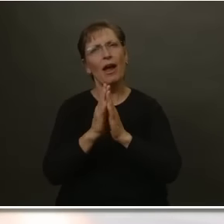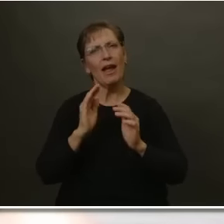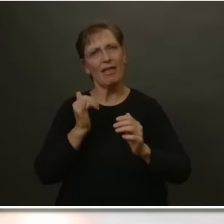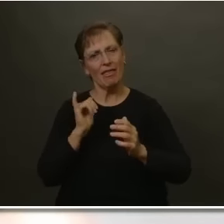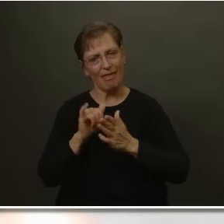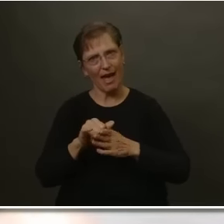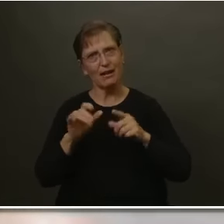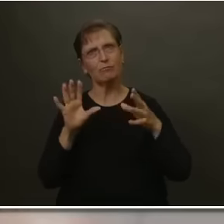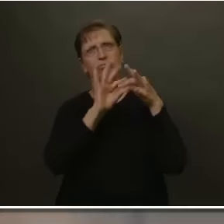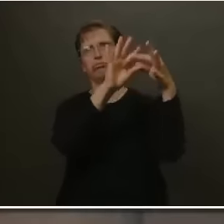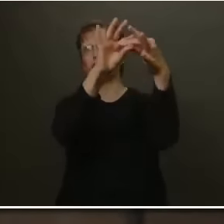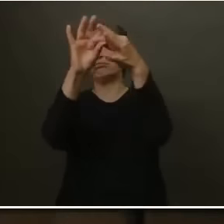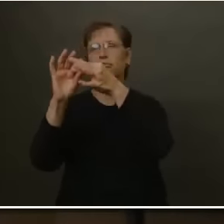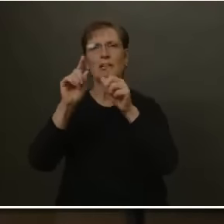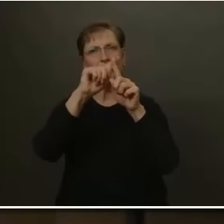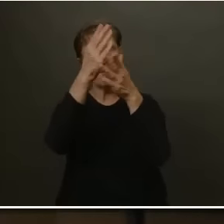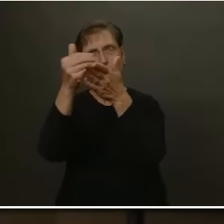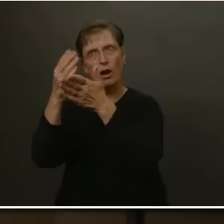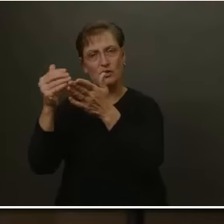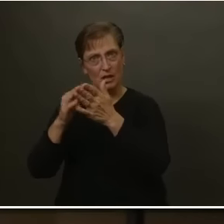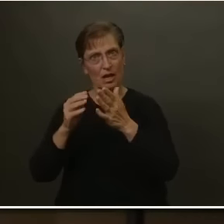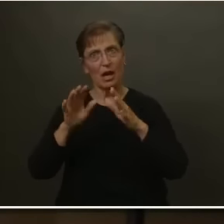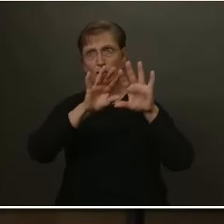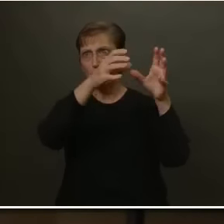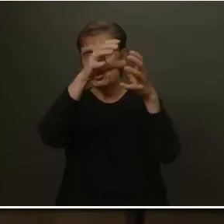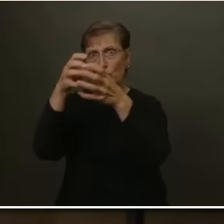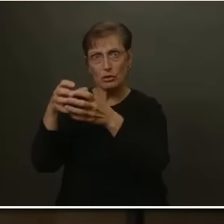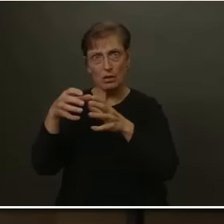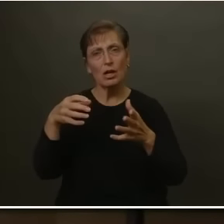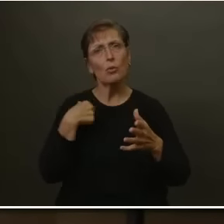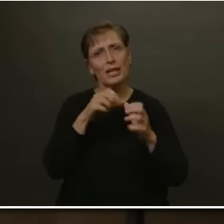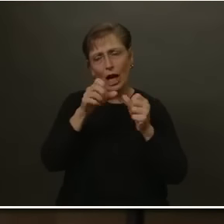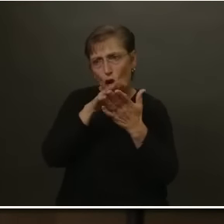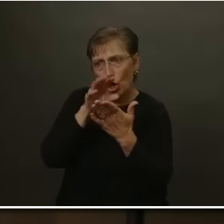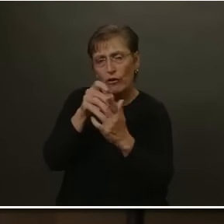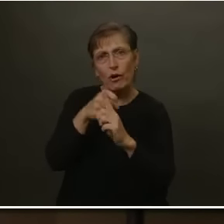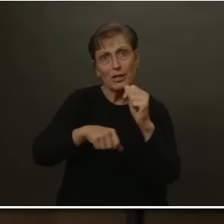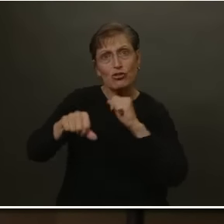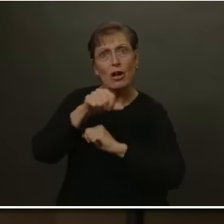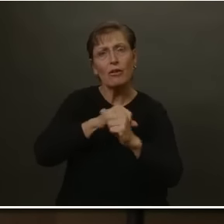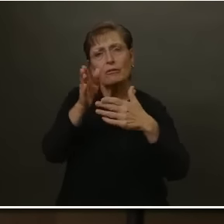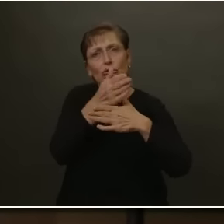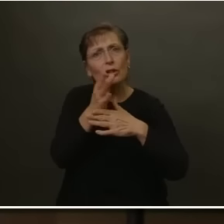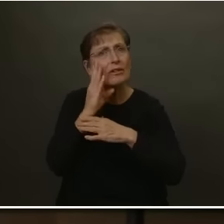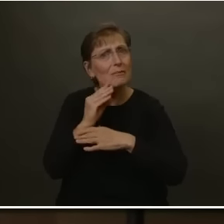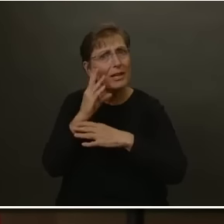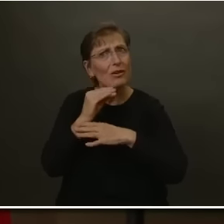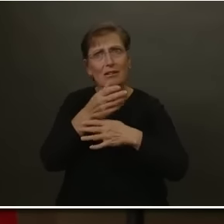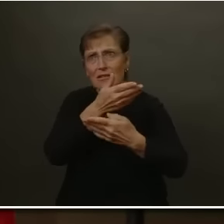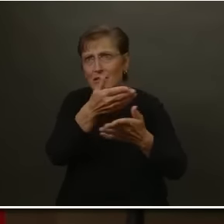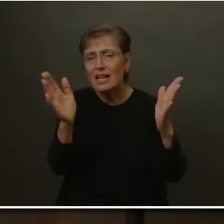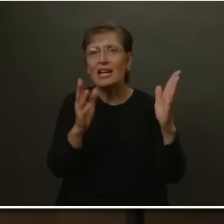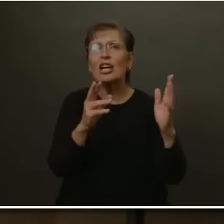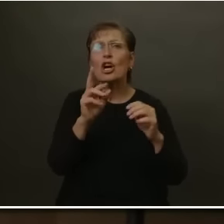Communion, which enable us to learn from each other and share experiences and